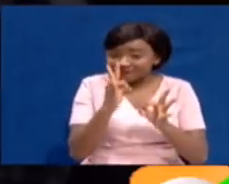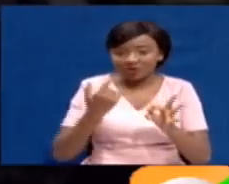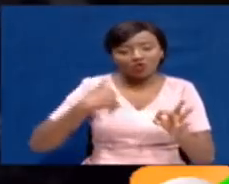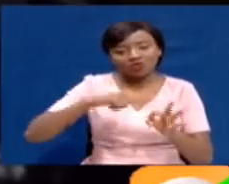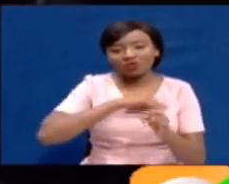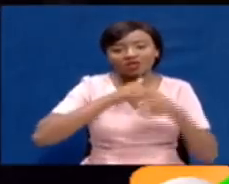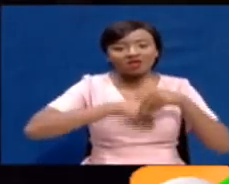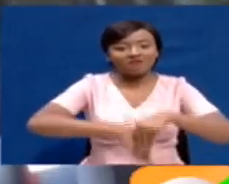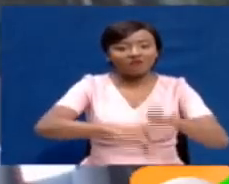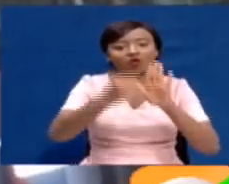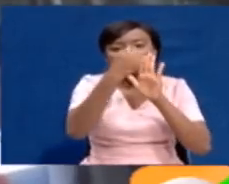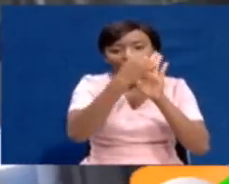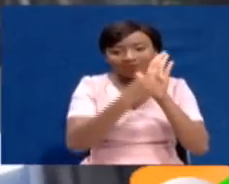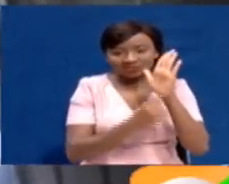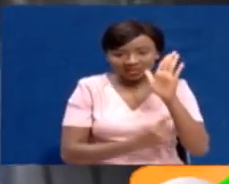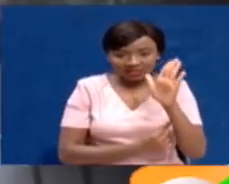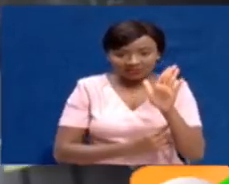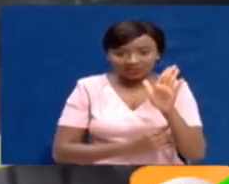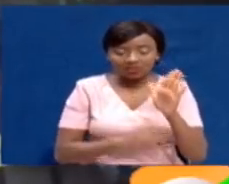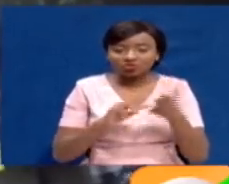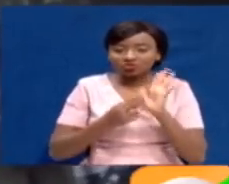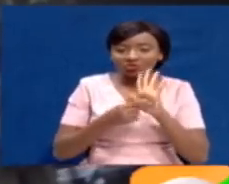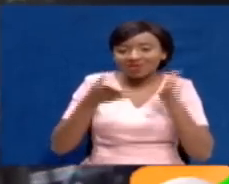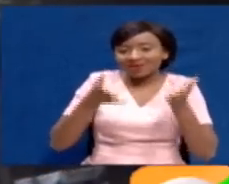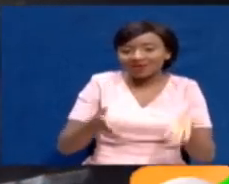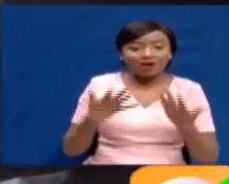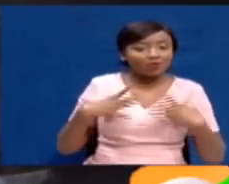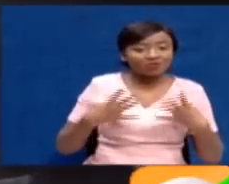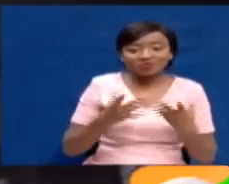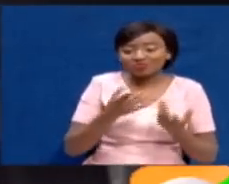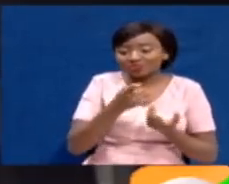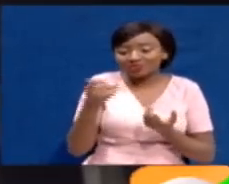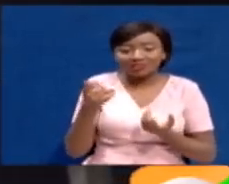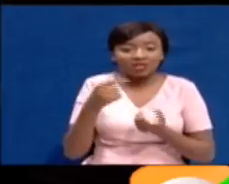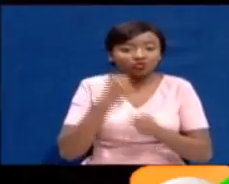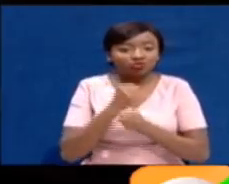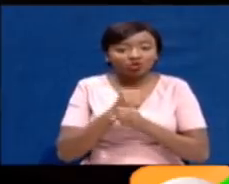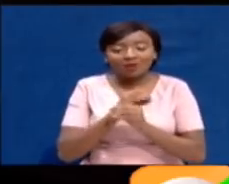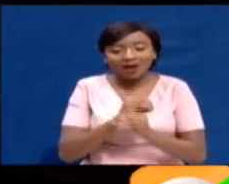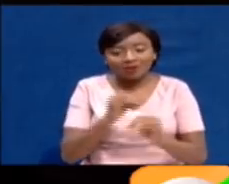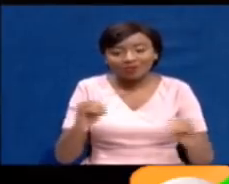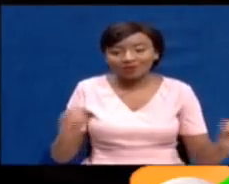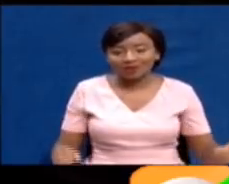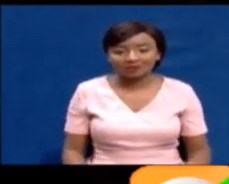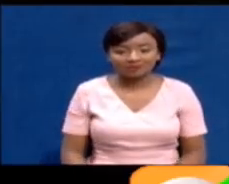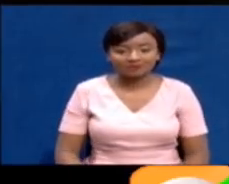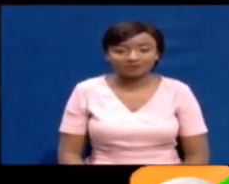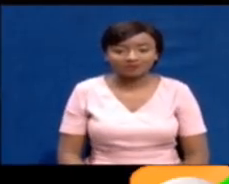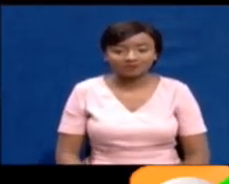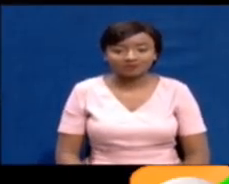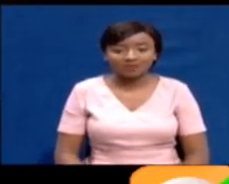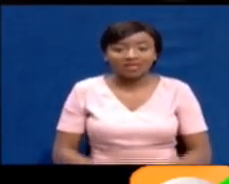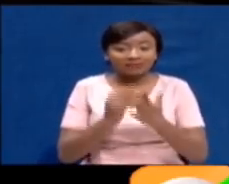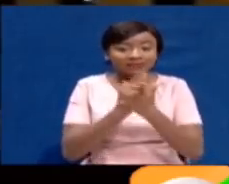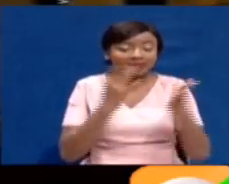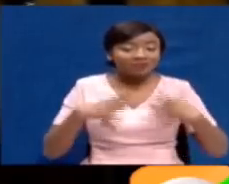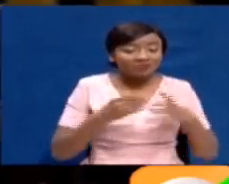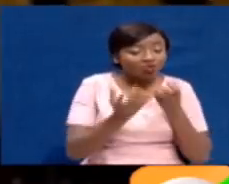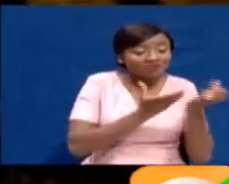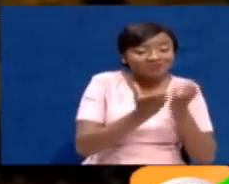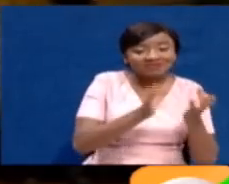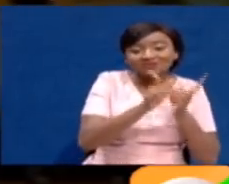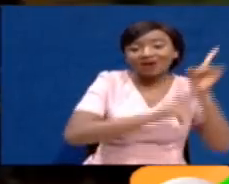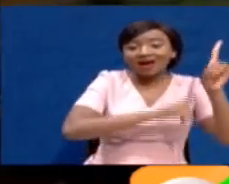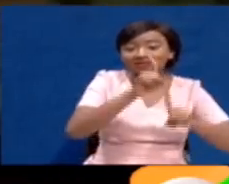Indeed, the silent night has frozen income for many city dwellers. Those in the tourism